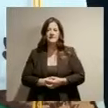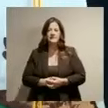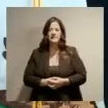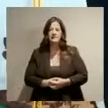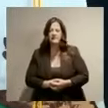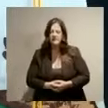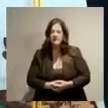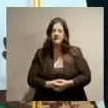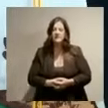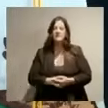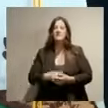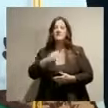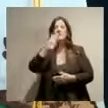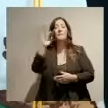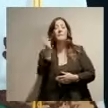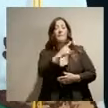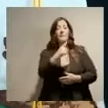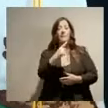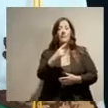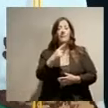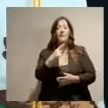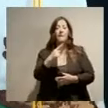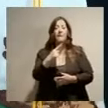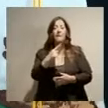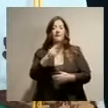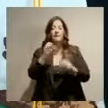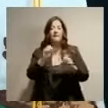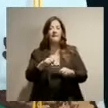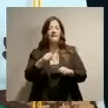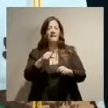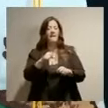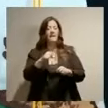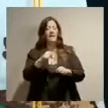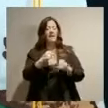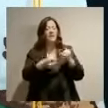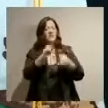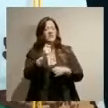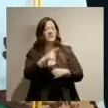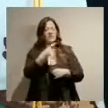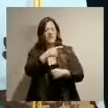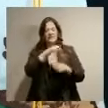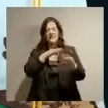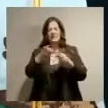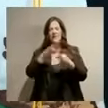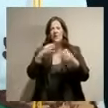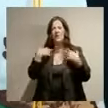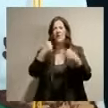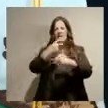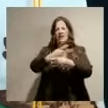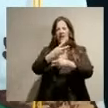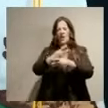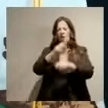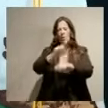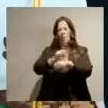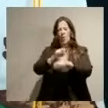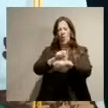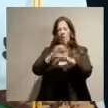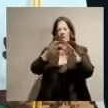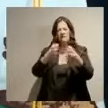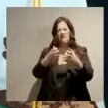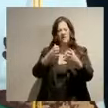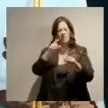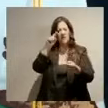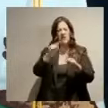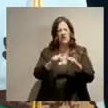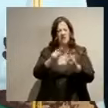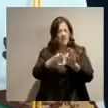Hi, I'm the last question. Can you explain what the healthcare workforce reductions are? Does that mean people are going to lose their jobs,